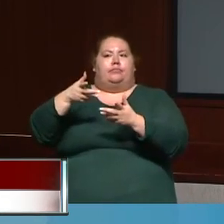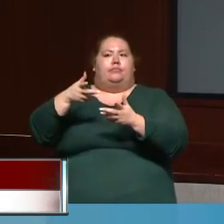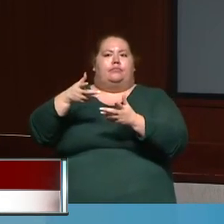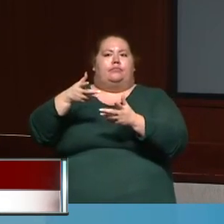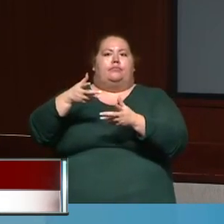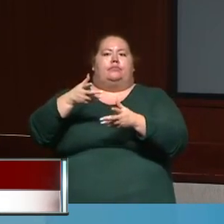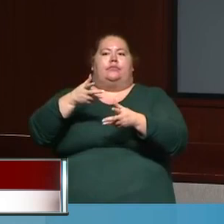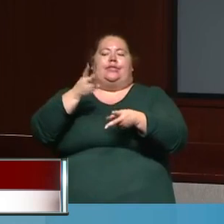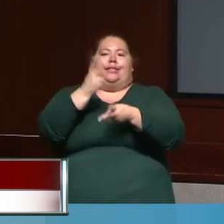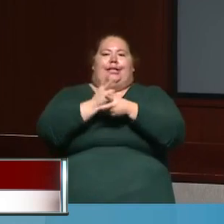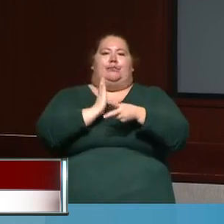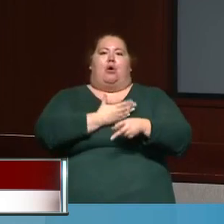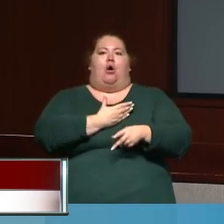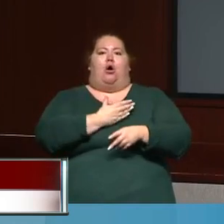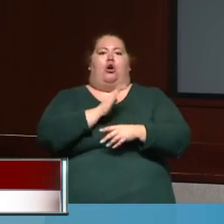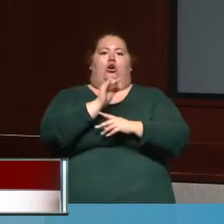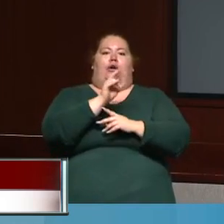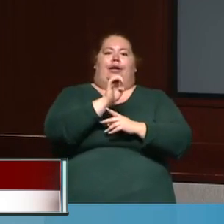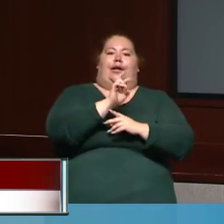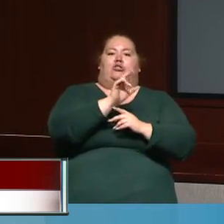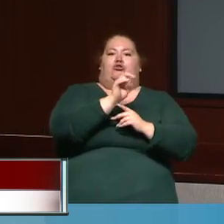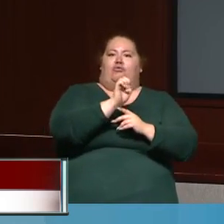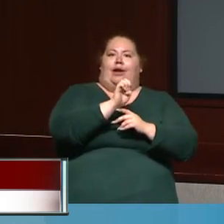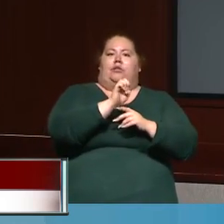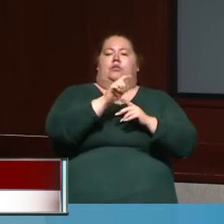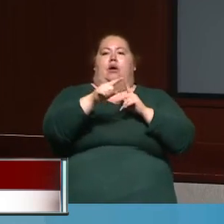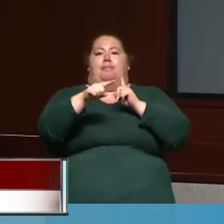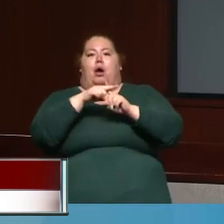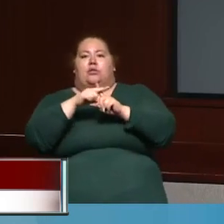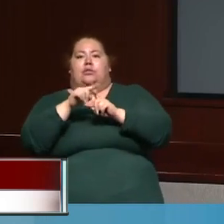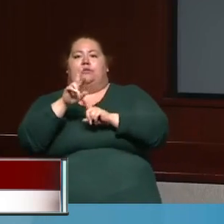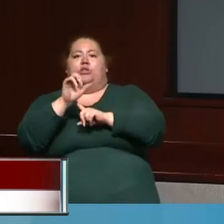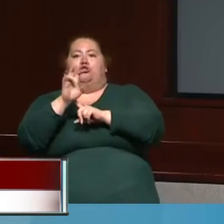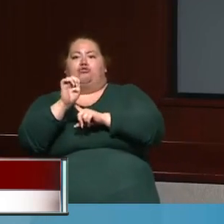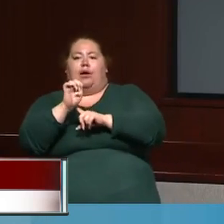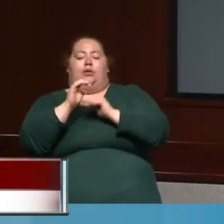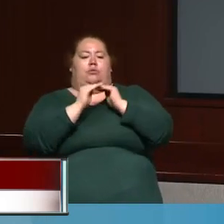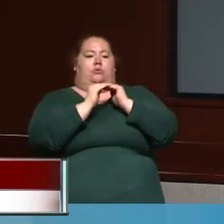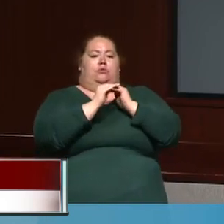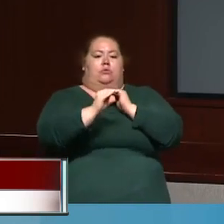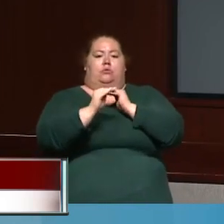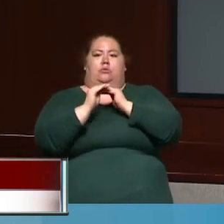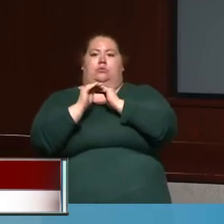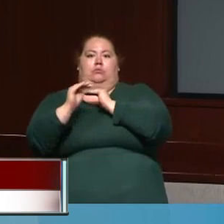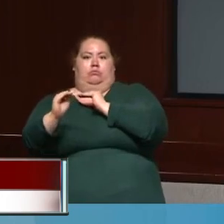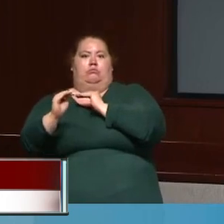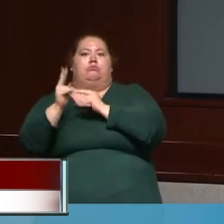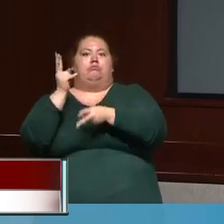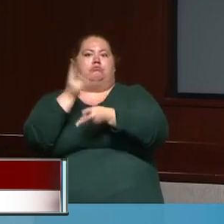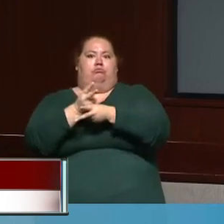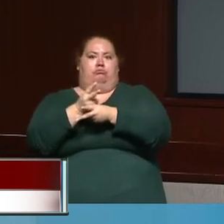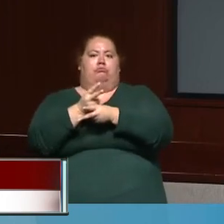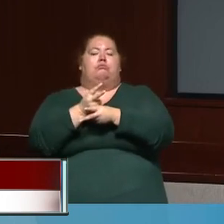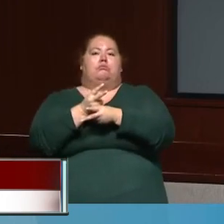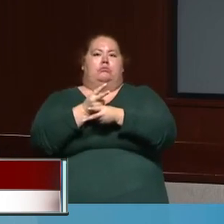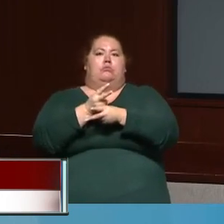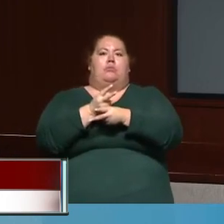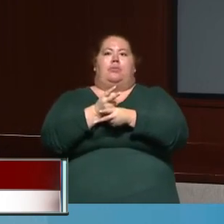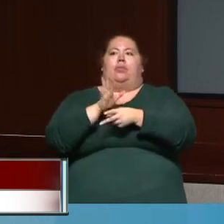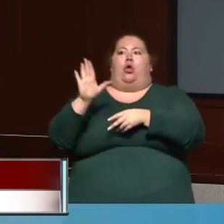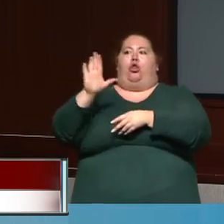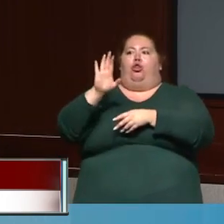our positivity rates, and our particularly the Healthy Places Index, equity